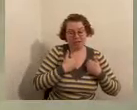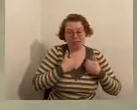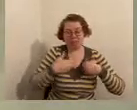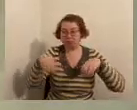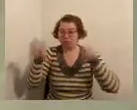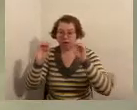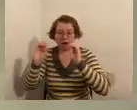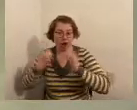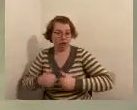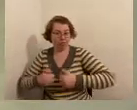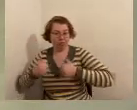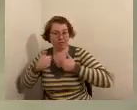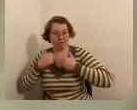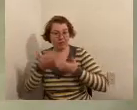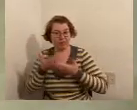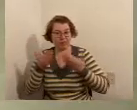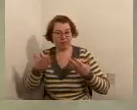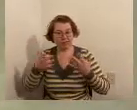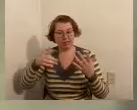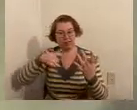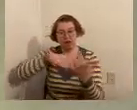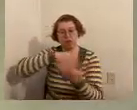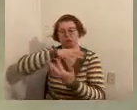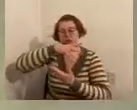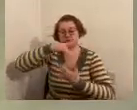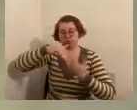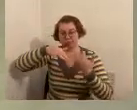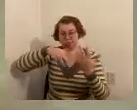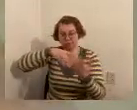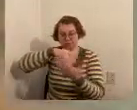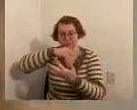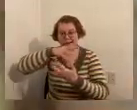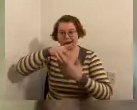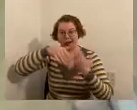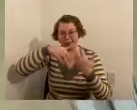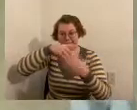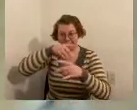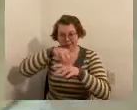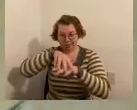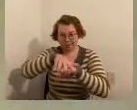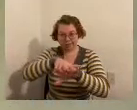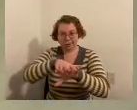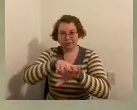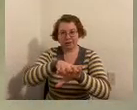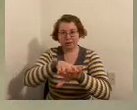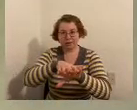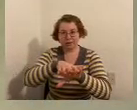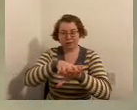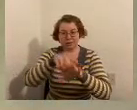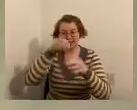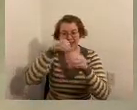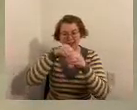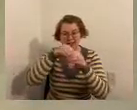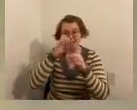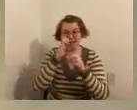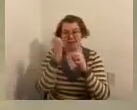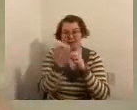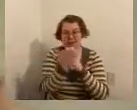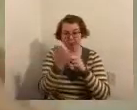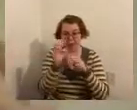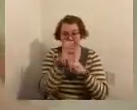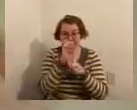and non-living things that interact in the